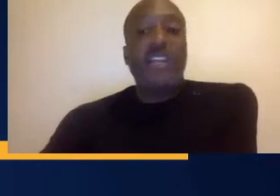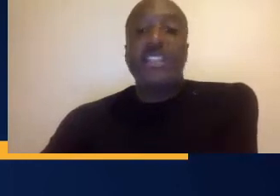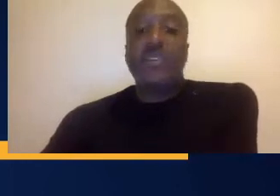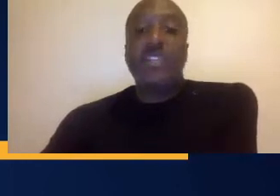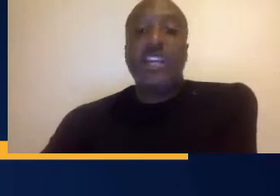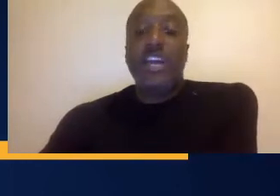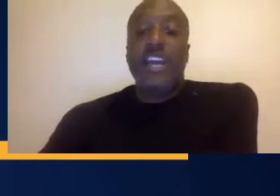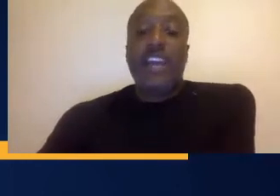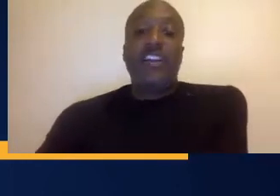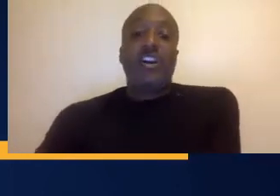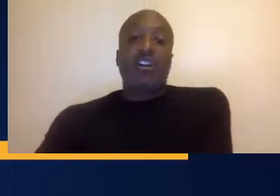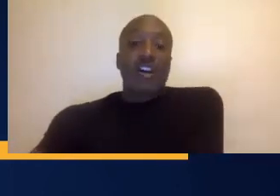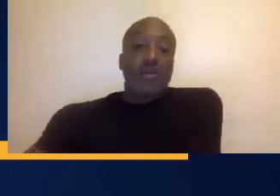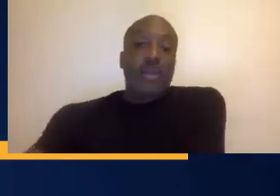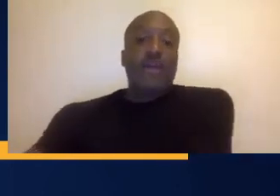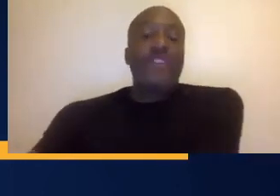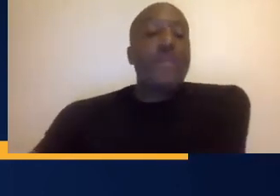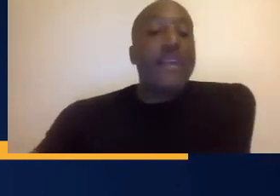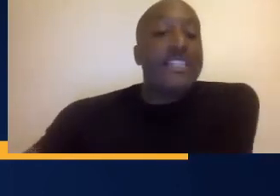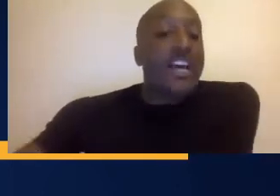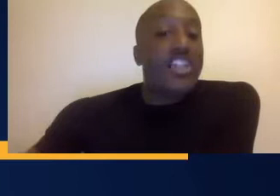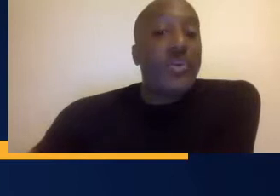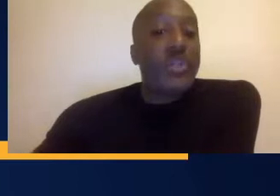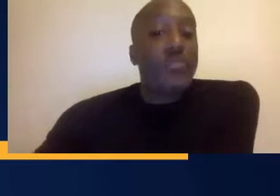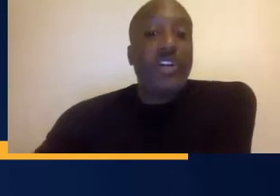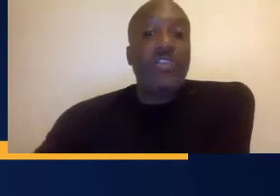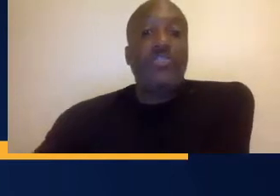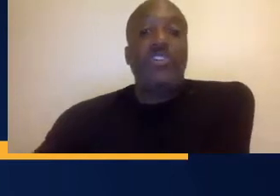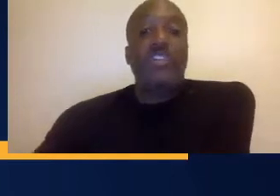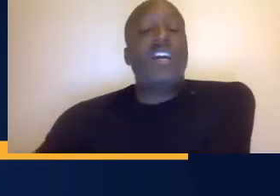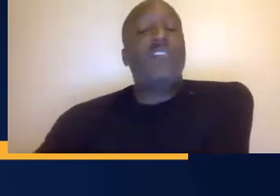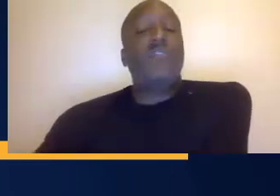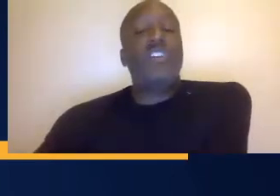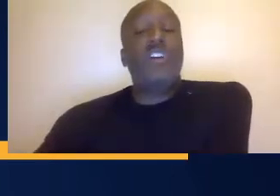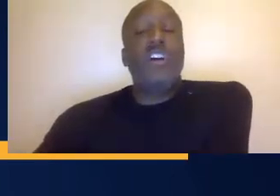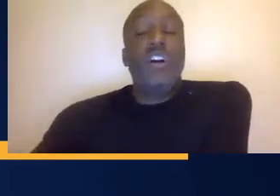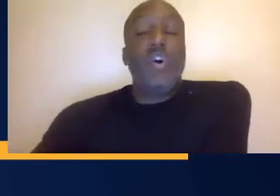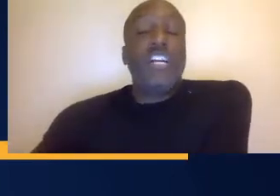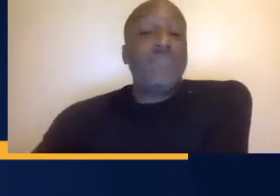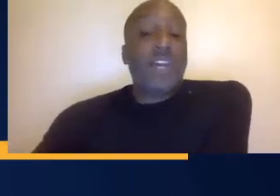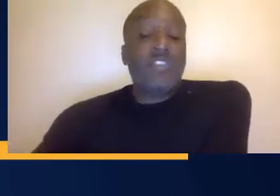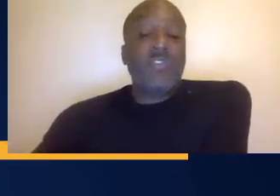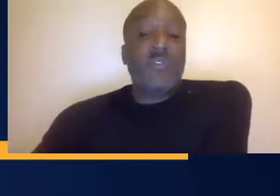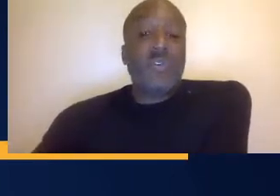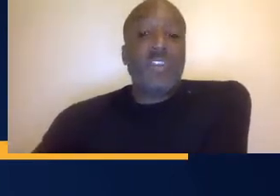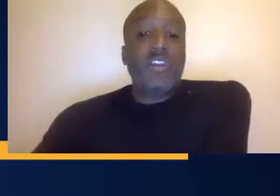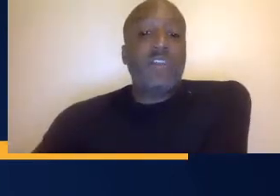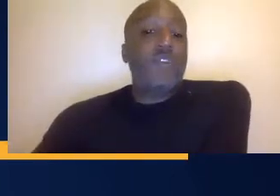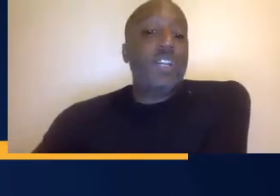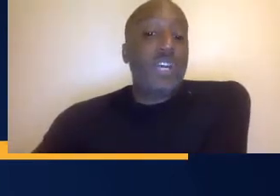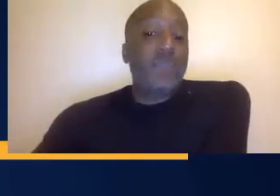ADEM Finance Committee, and our the amazing Andrea Guzman, who's our Southern California organizing manager